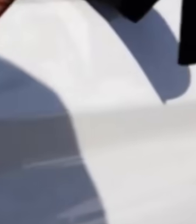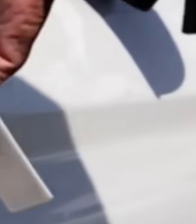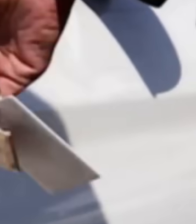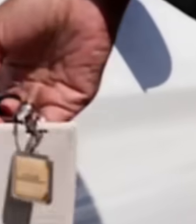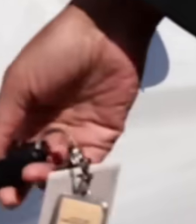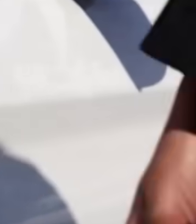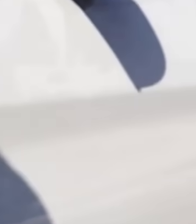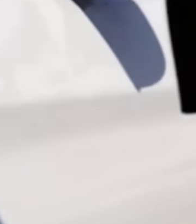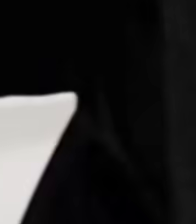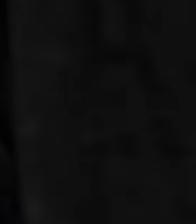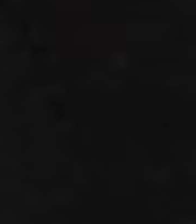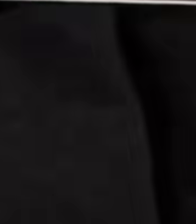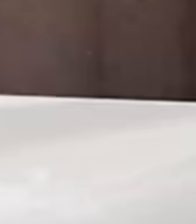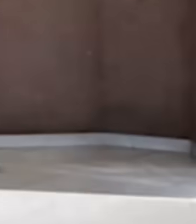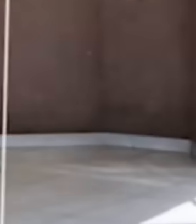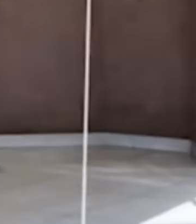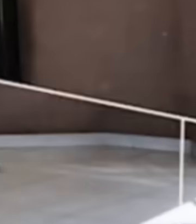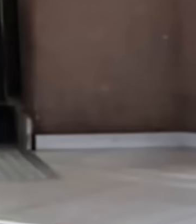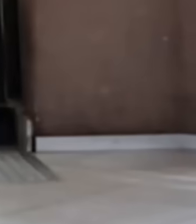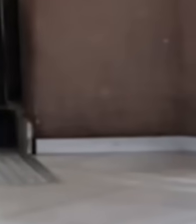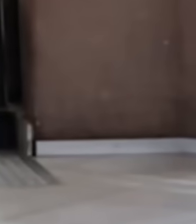headlines.